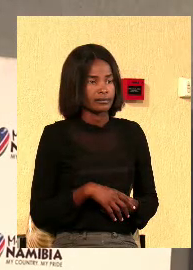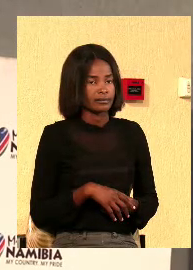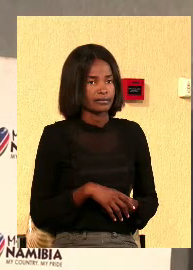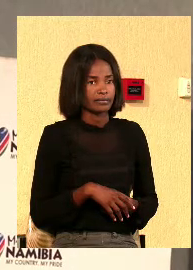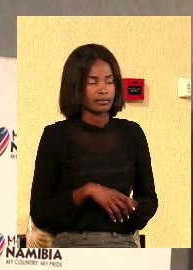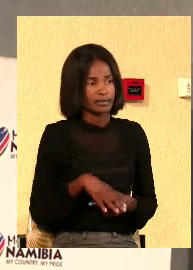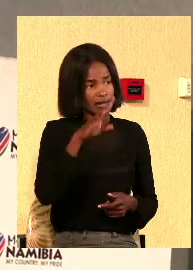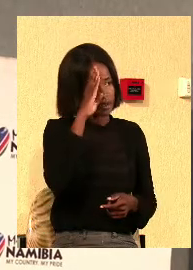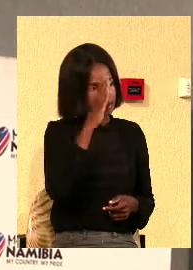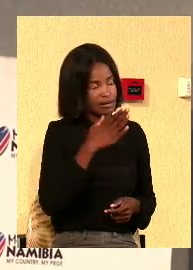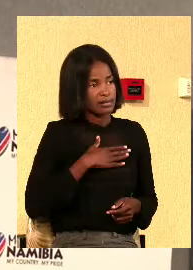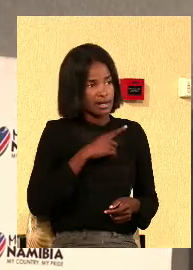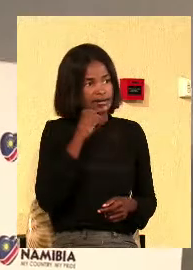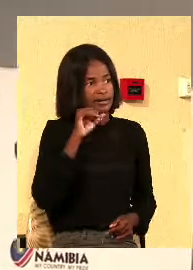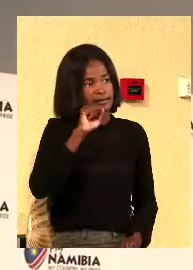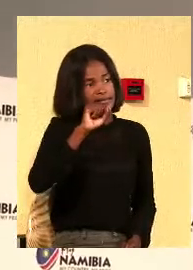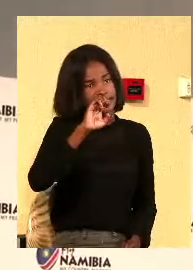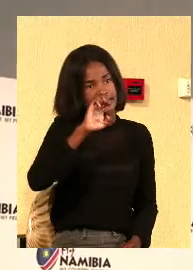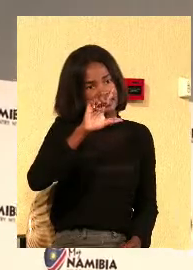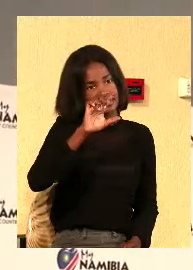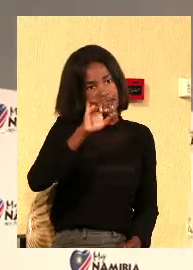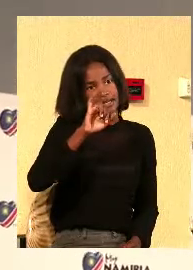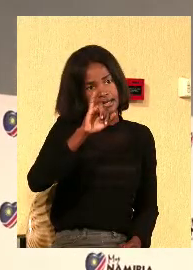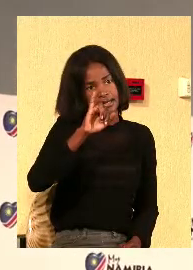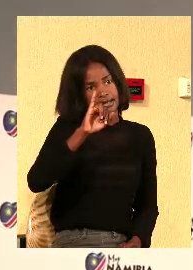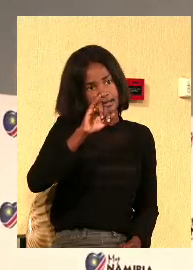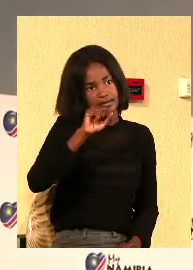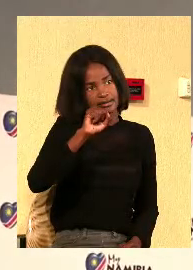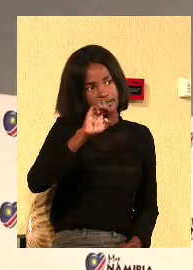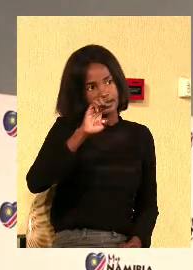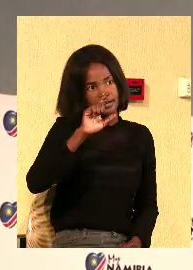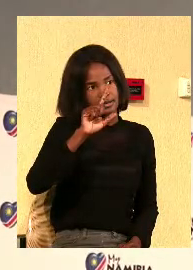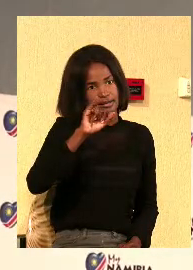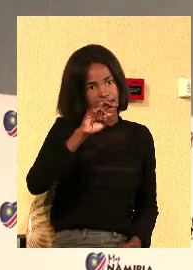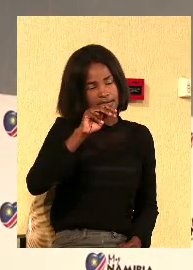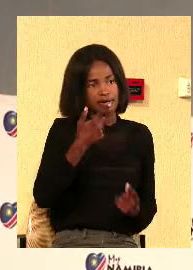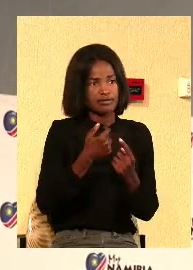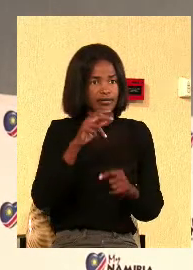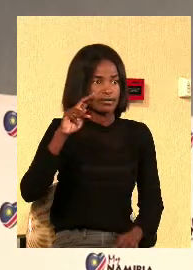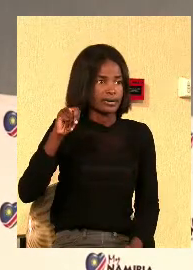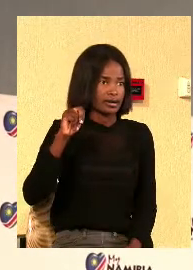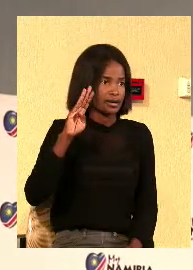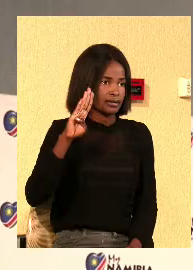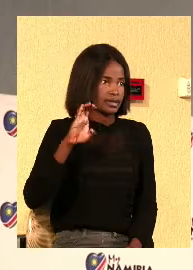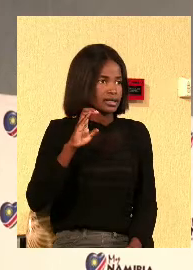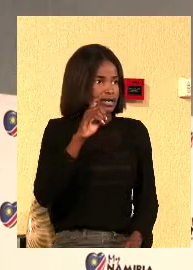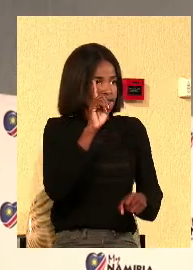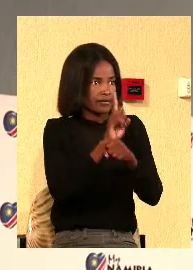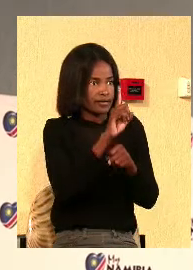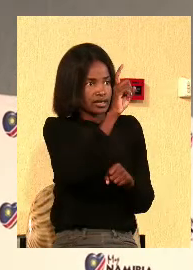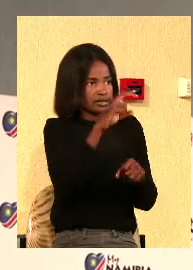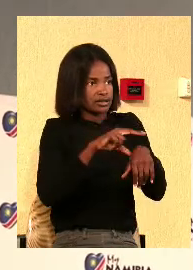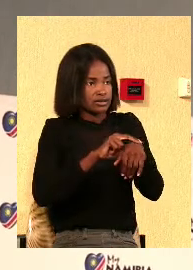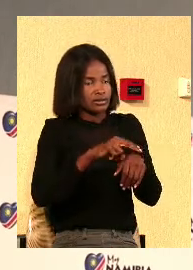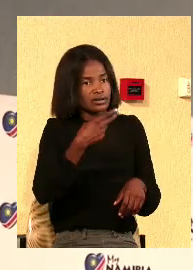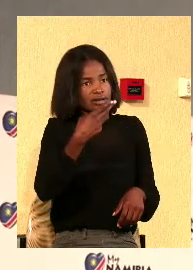Good afternoon. My name is Salima Henok from the NBC. My first question is to Dr. Haufiku. I just wanted